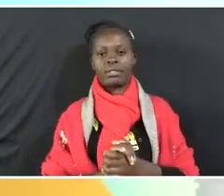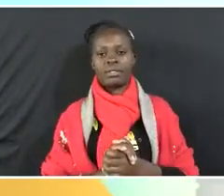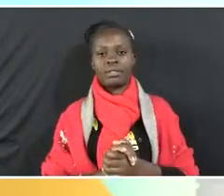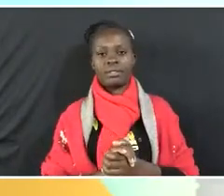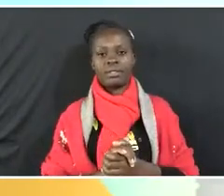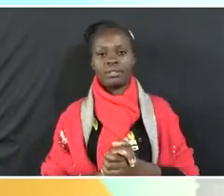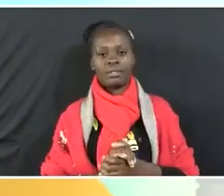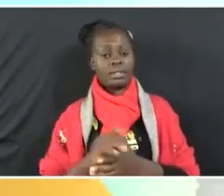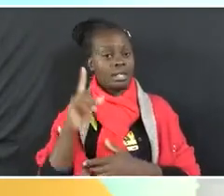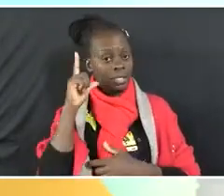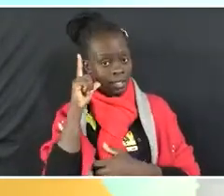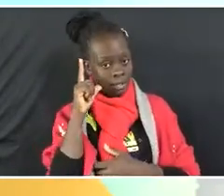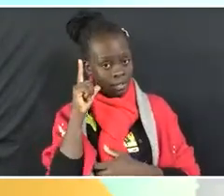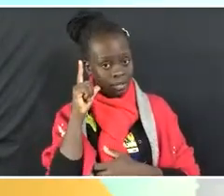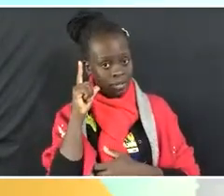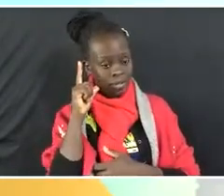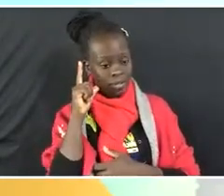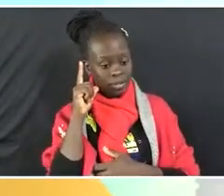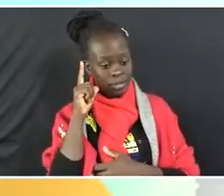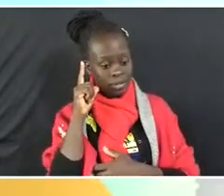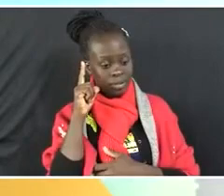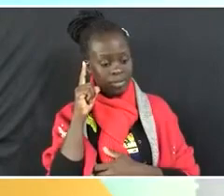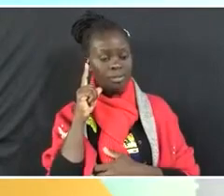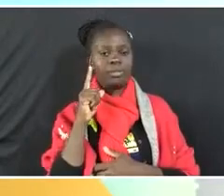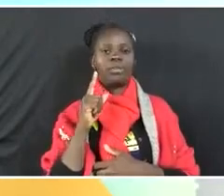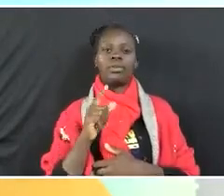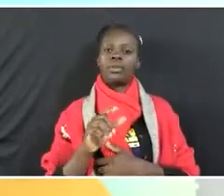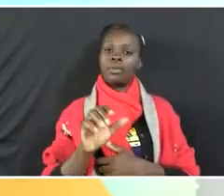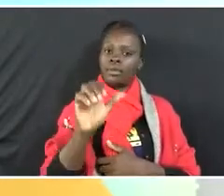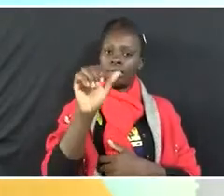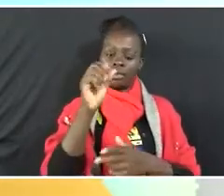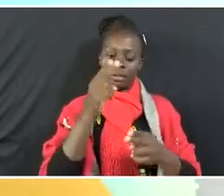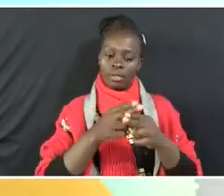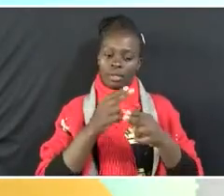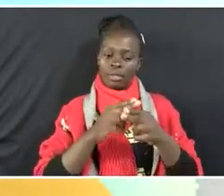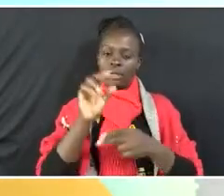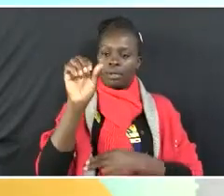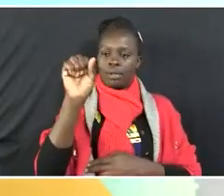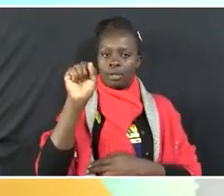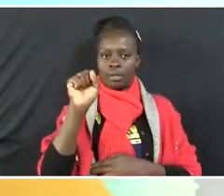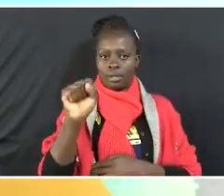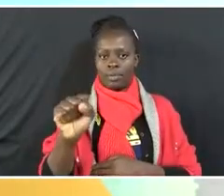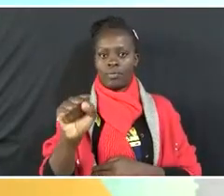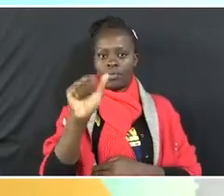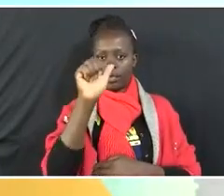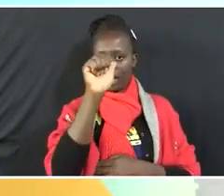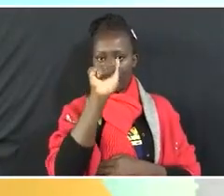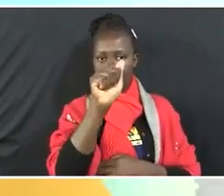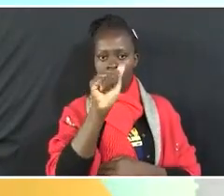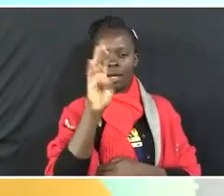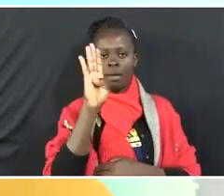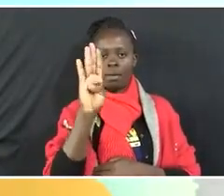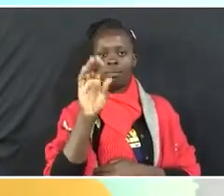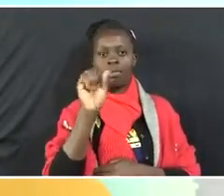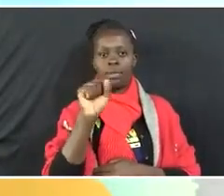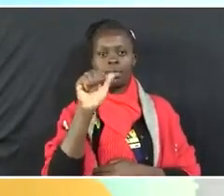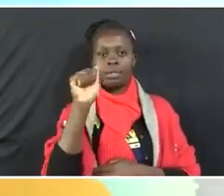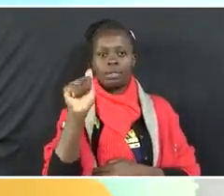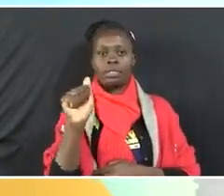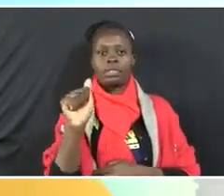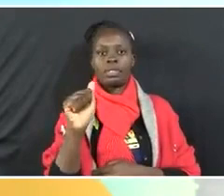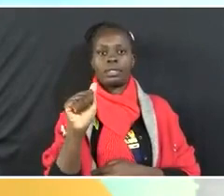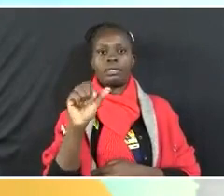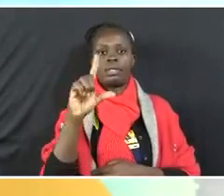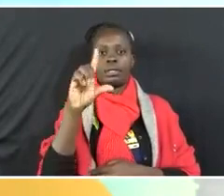So listen to this. Absalom comes back. Then Absalom cannot see the father. Now I